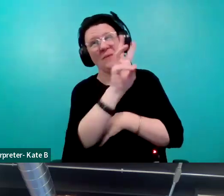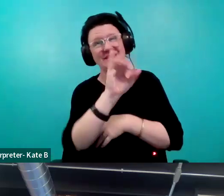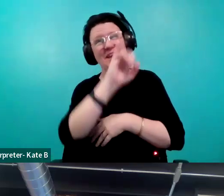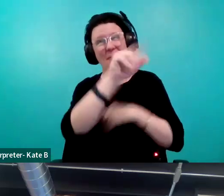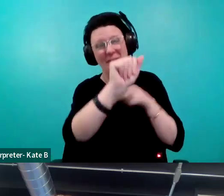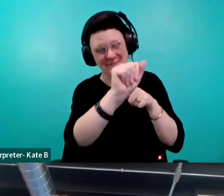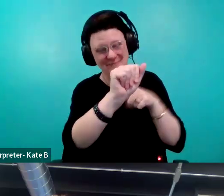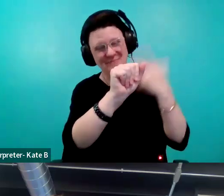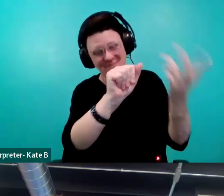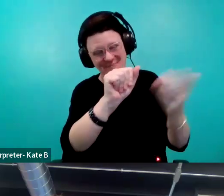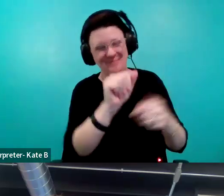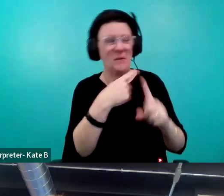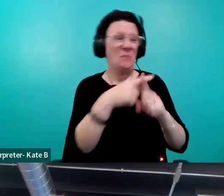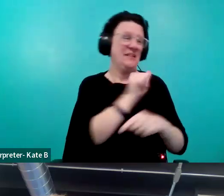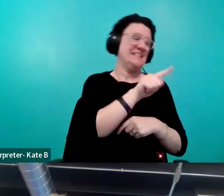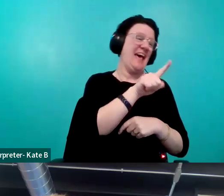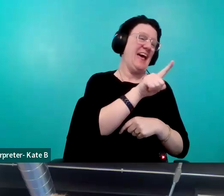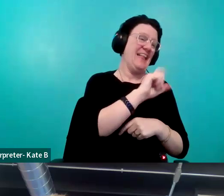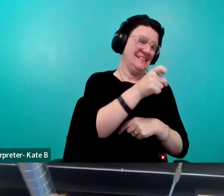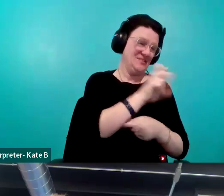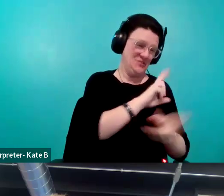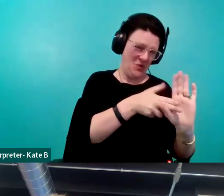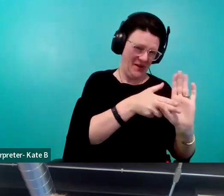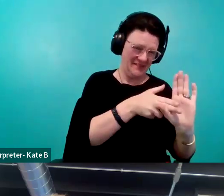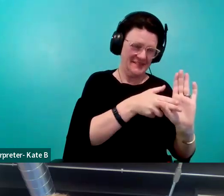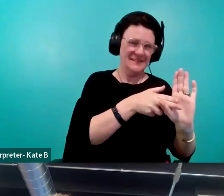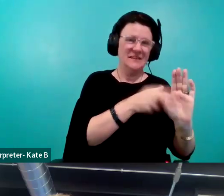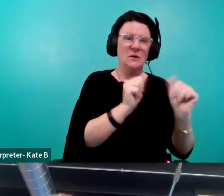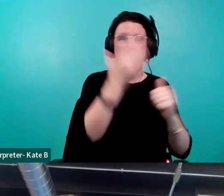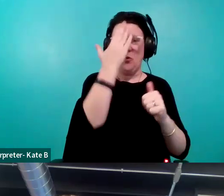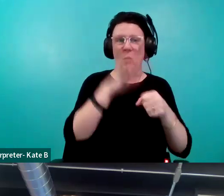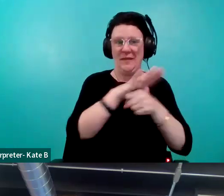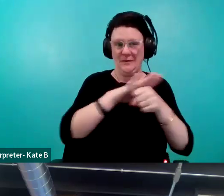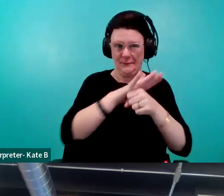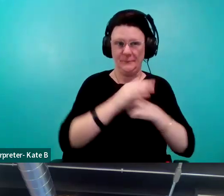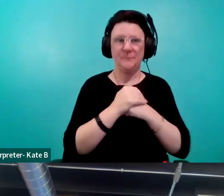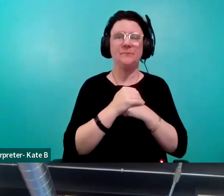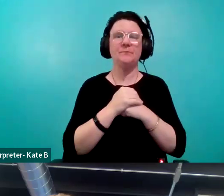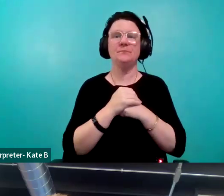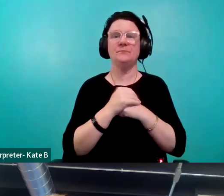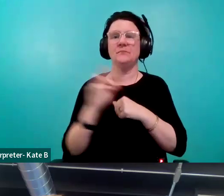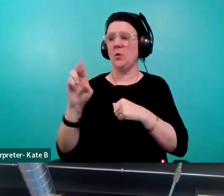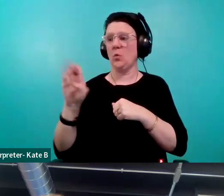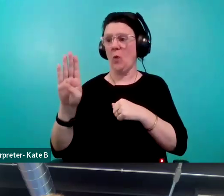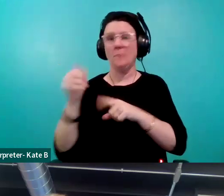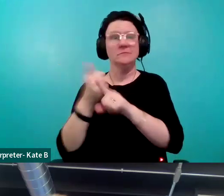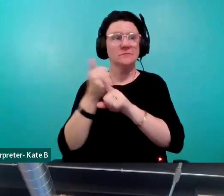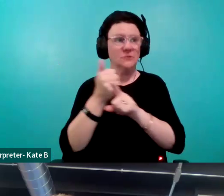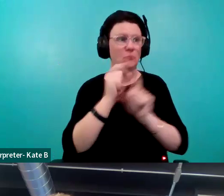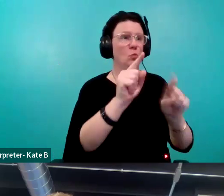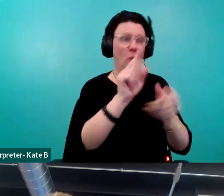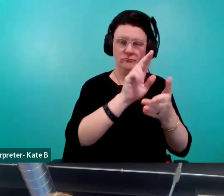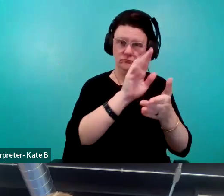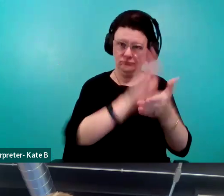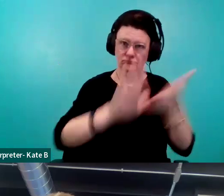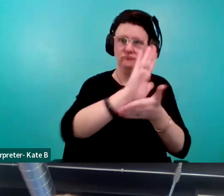with Alex being on too today. Are all familiar with Northwestern, and Rob is an alumni. And Rob's